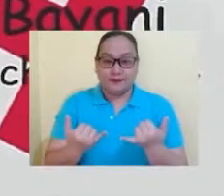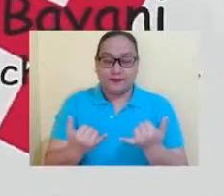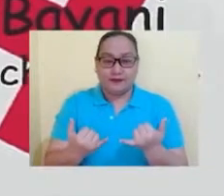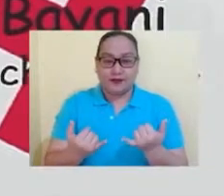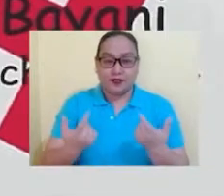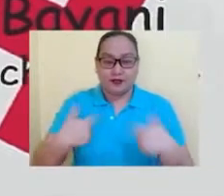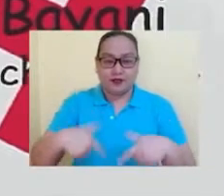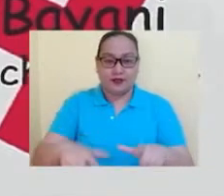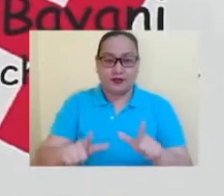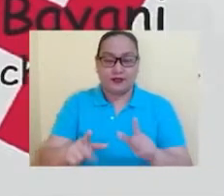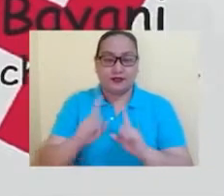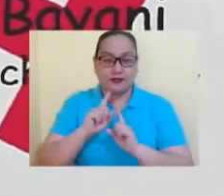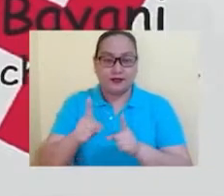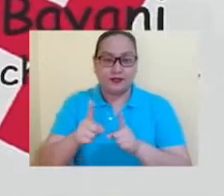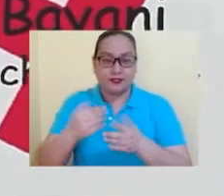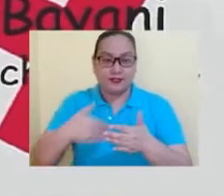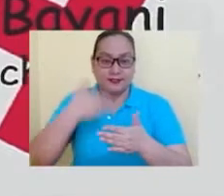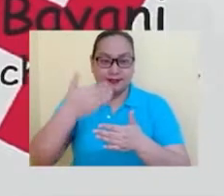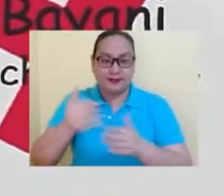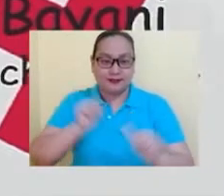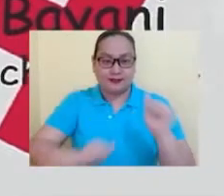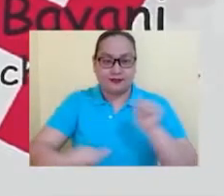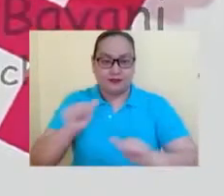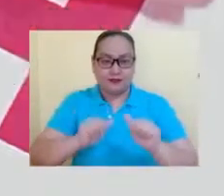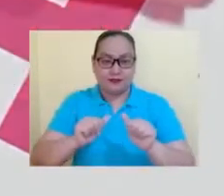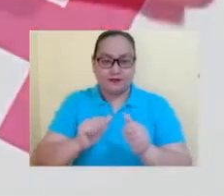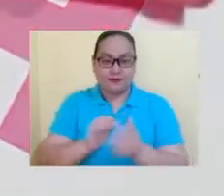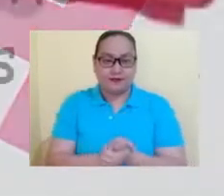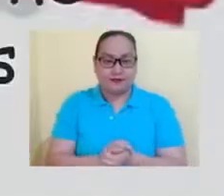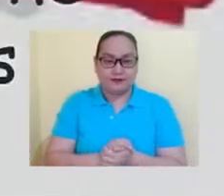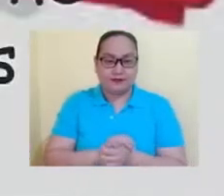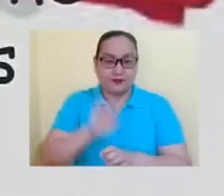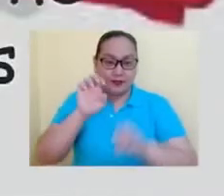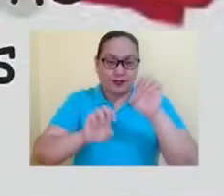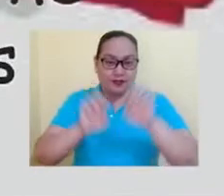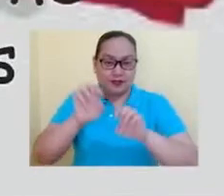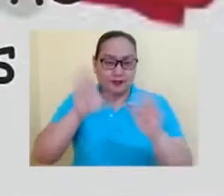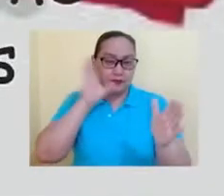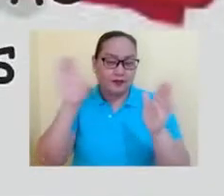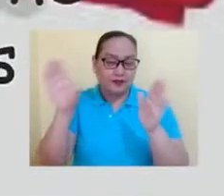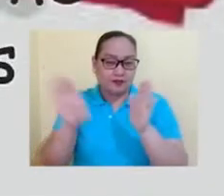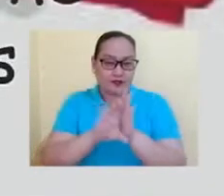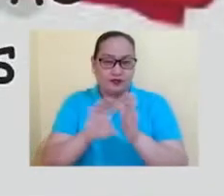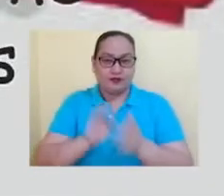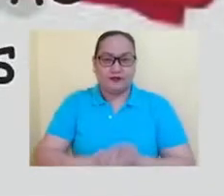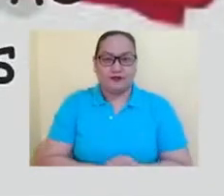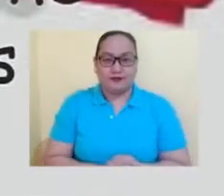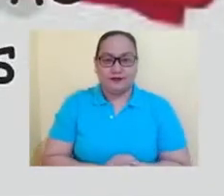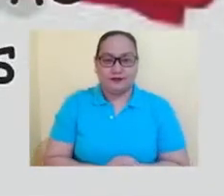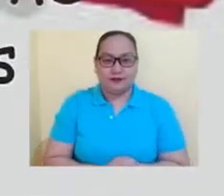Meanwhile, let us answer the next activity. Examine the pictures.